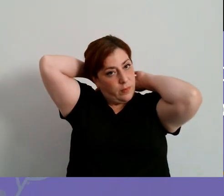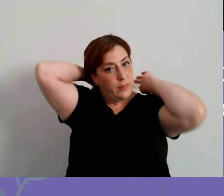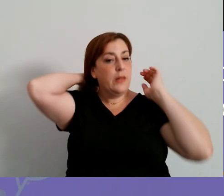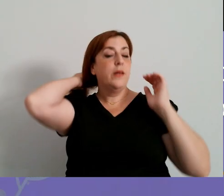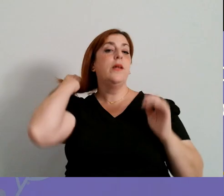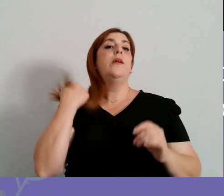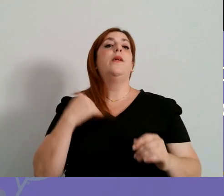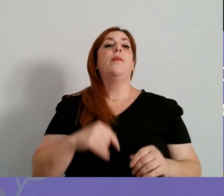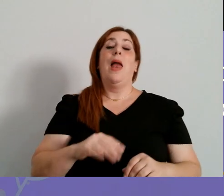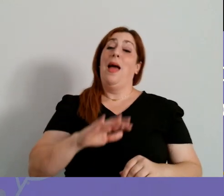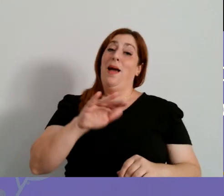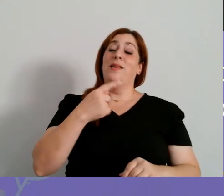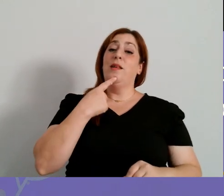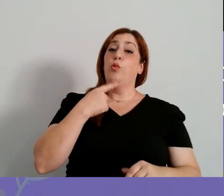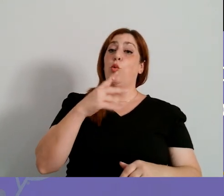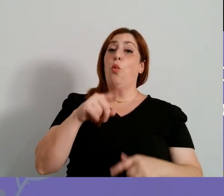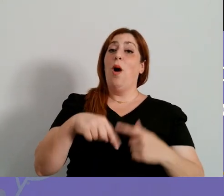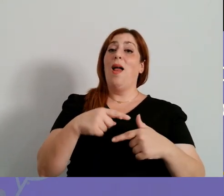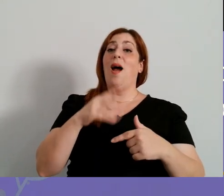talked about a lot of barriers.